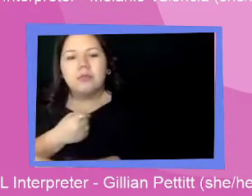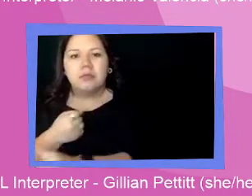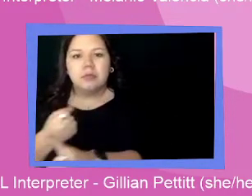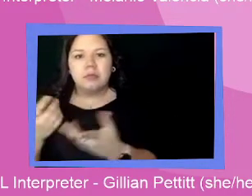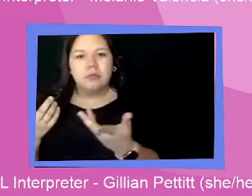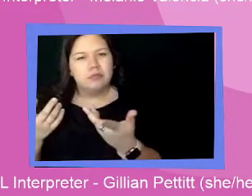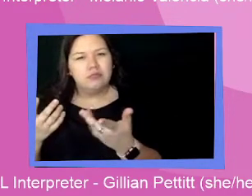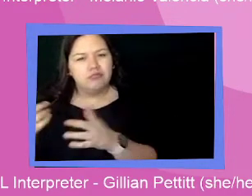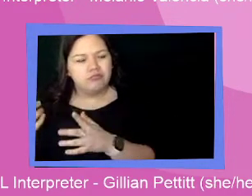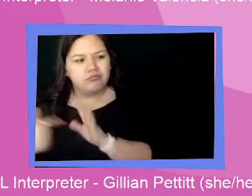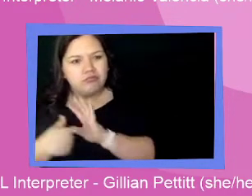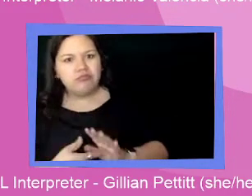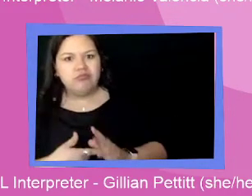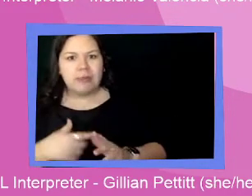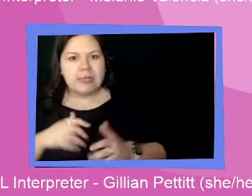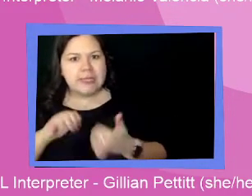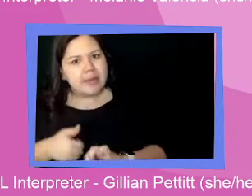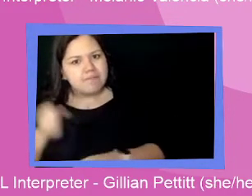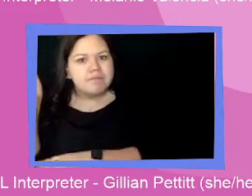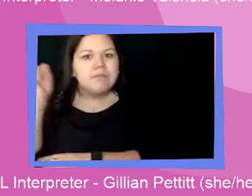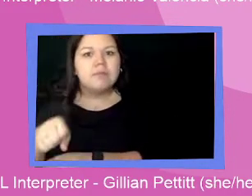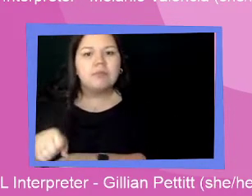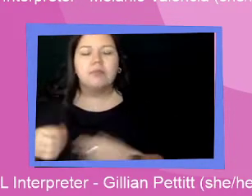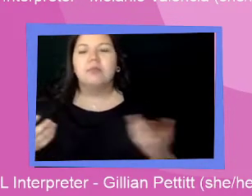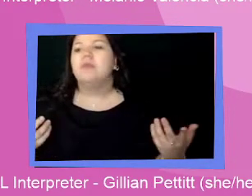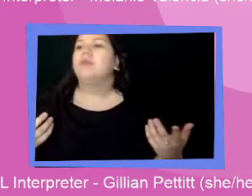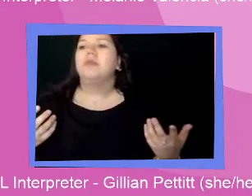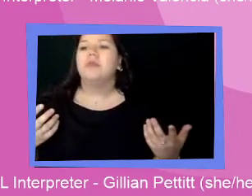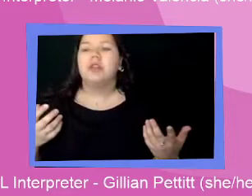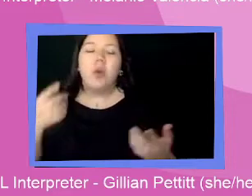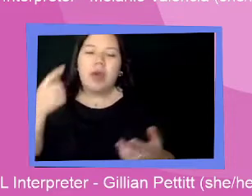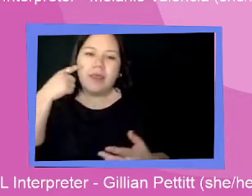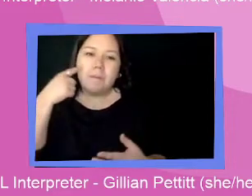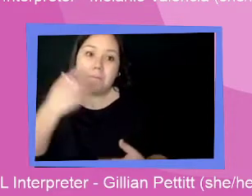with both books, but maybe more so Bruised,